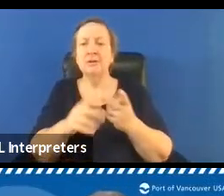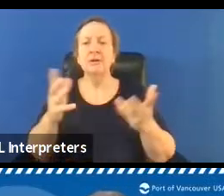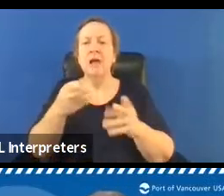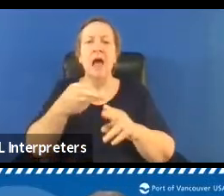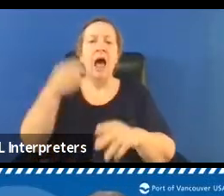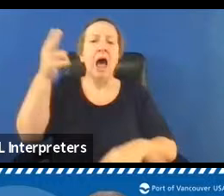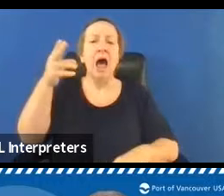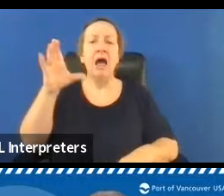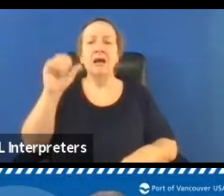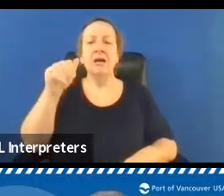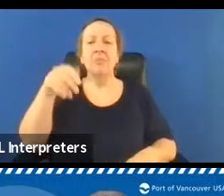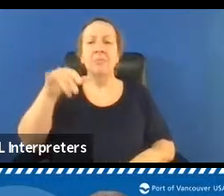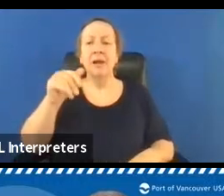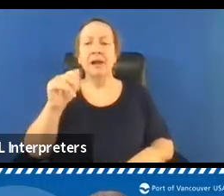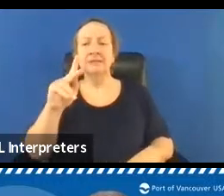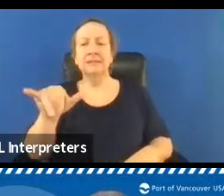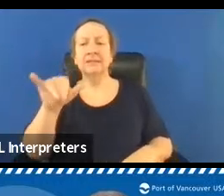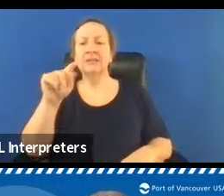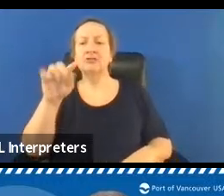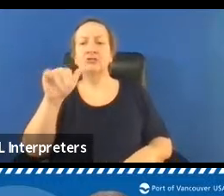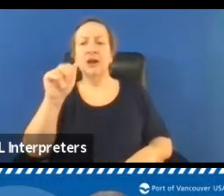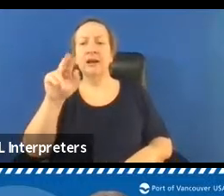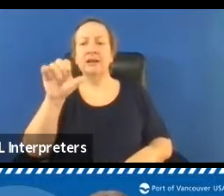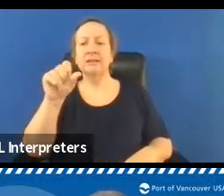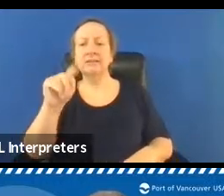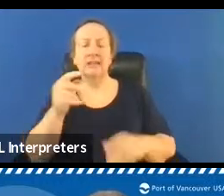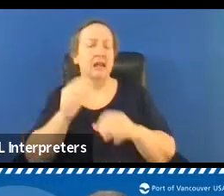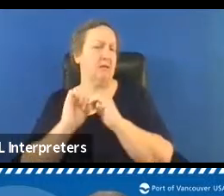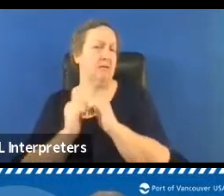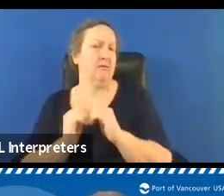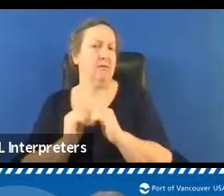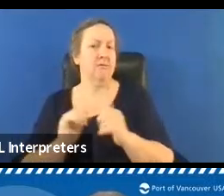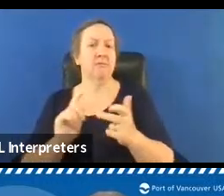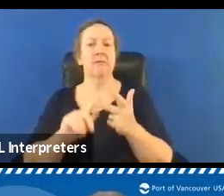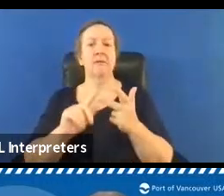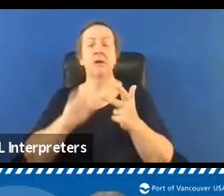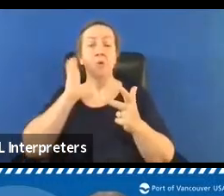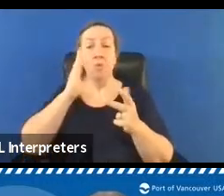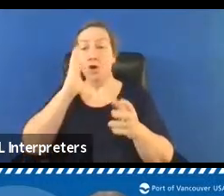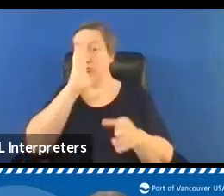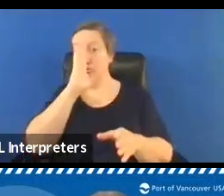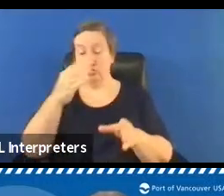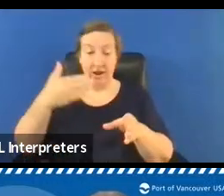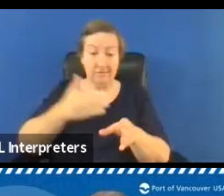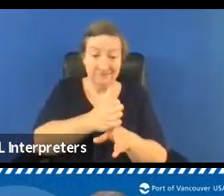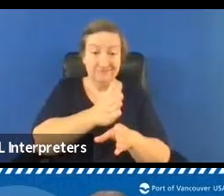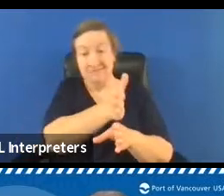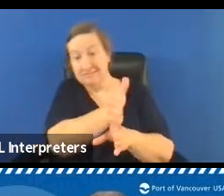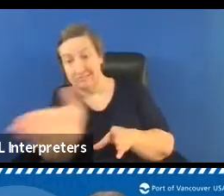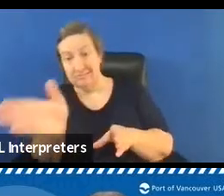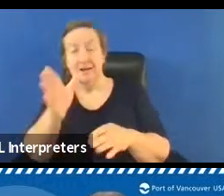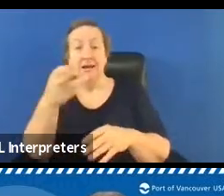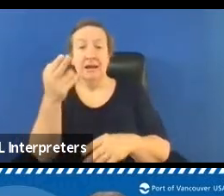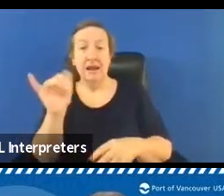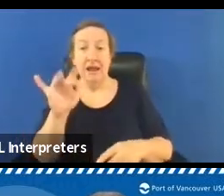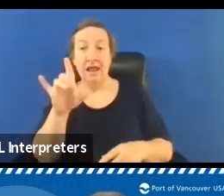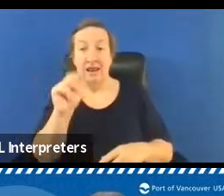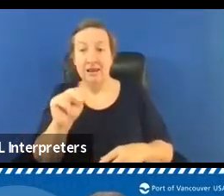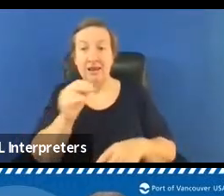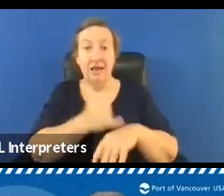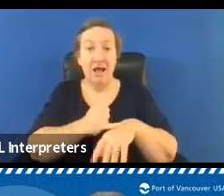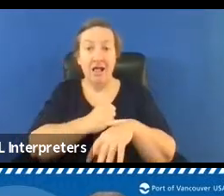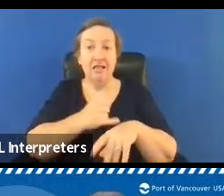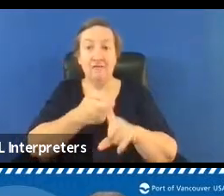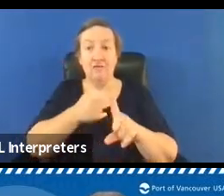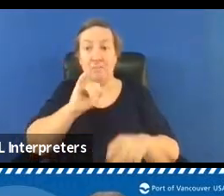capacity transit? Will there be a direct interchange on Hayden Island off of I-5, or will